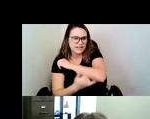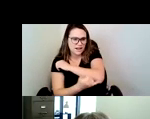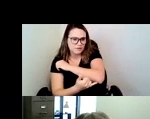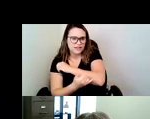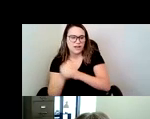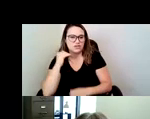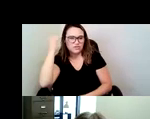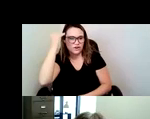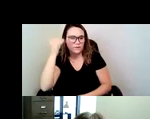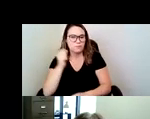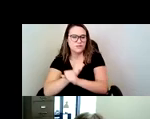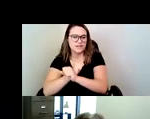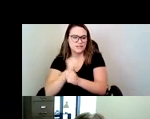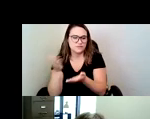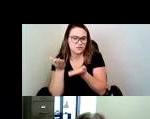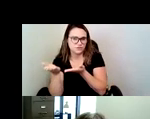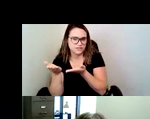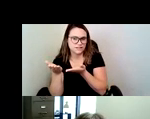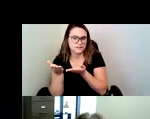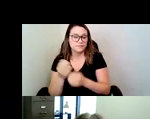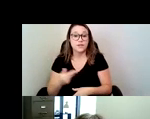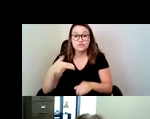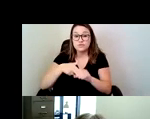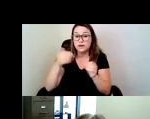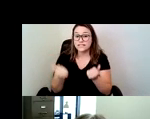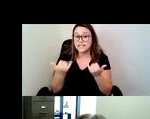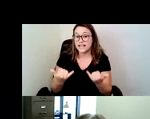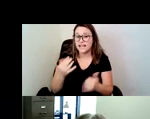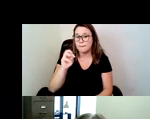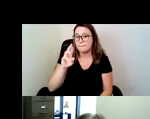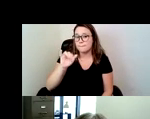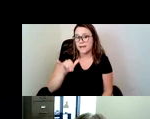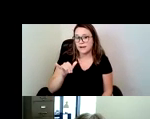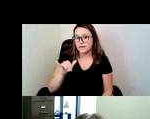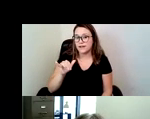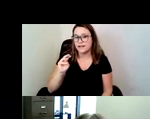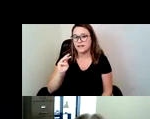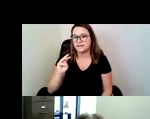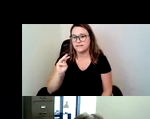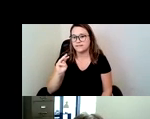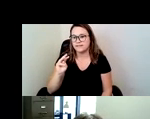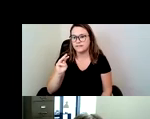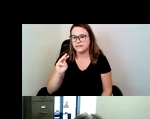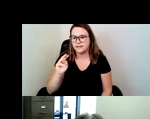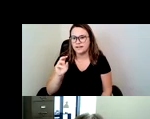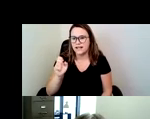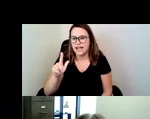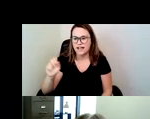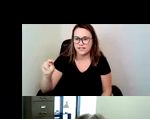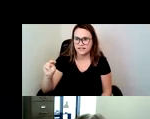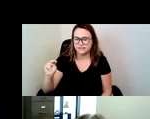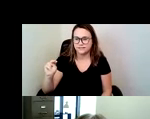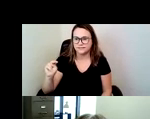me today are Natalie Rowan. She is a caseworker in Adult Protective Services, and Ellen McCauley, our